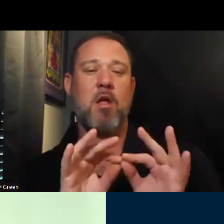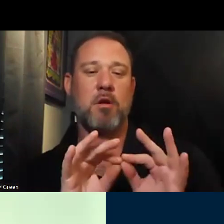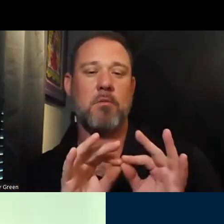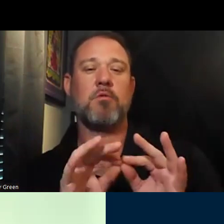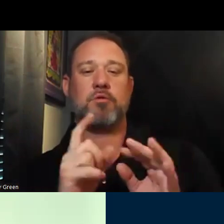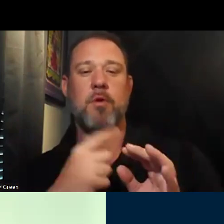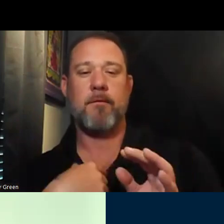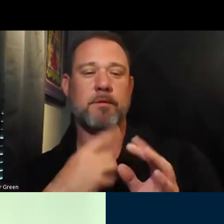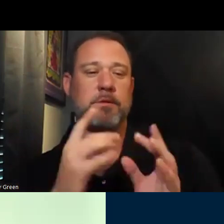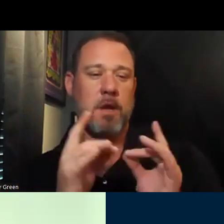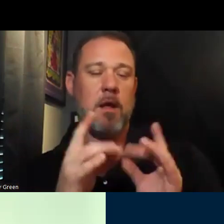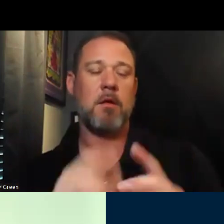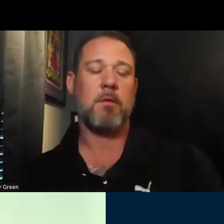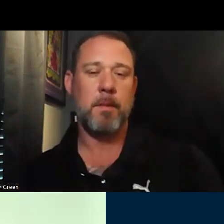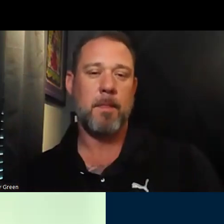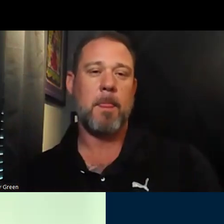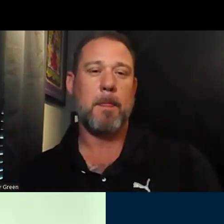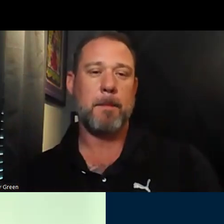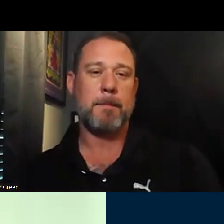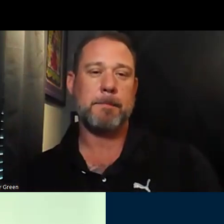some dialogue about.